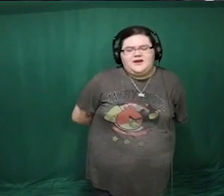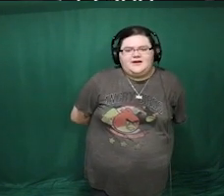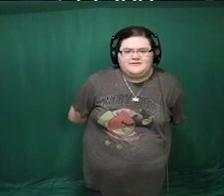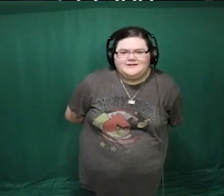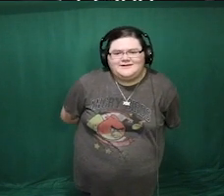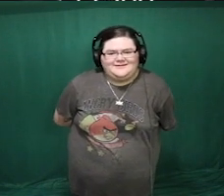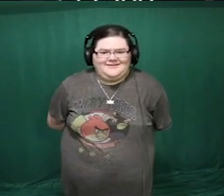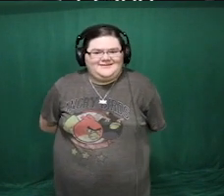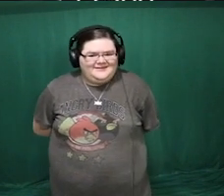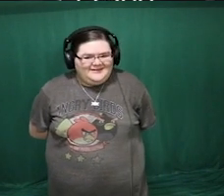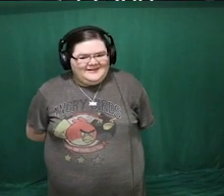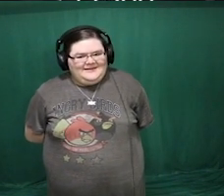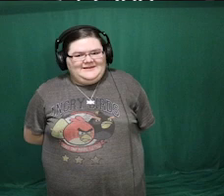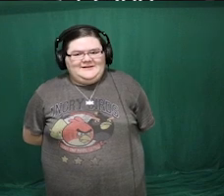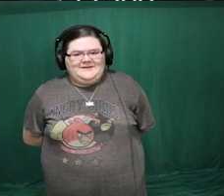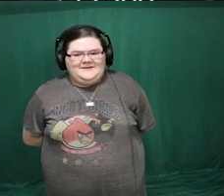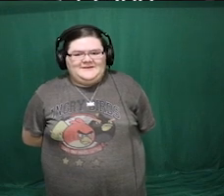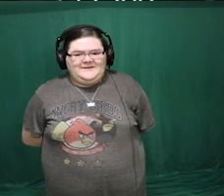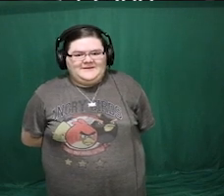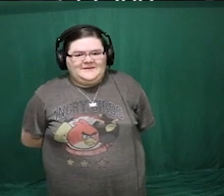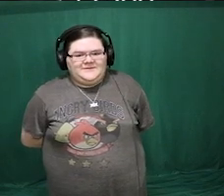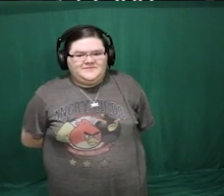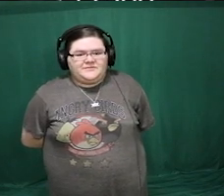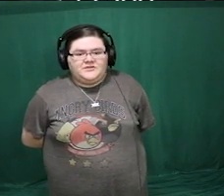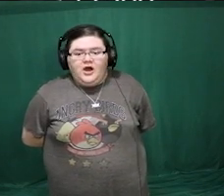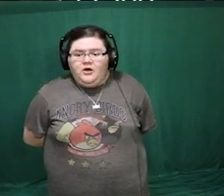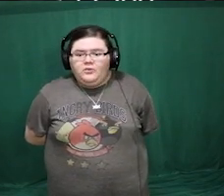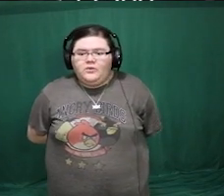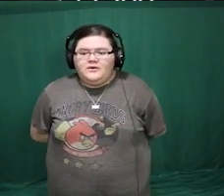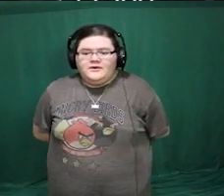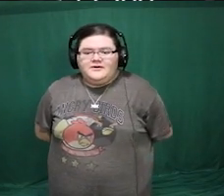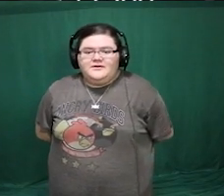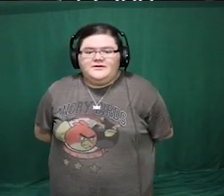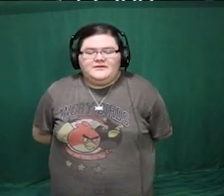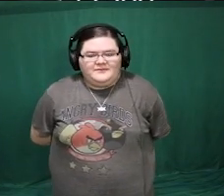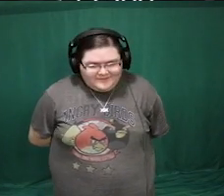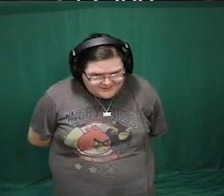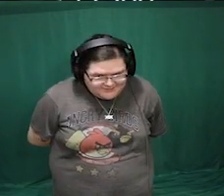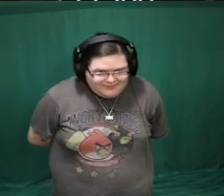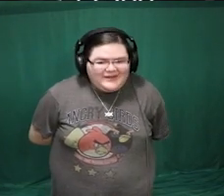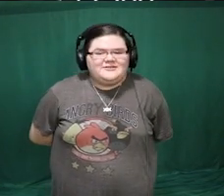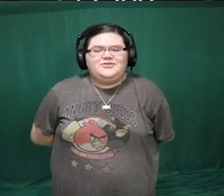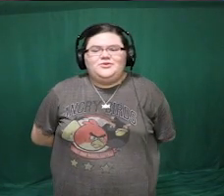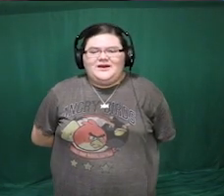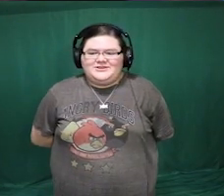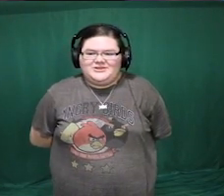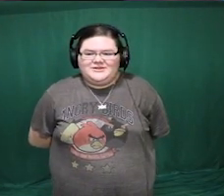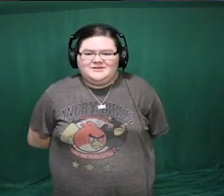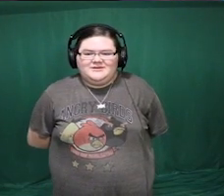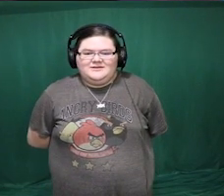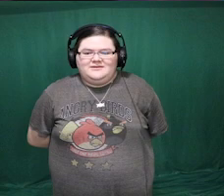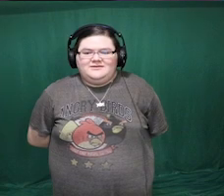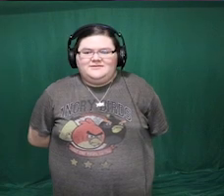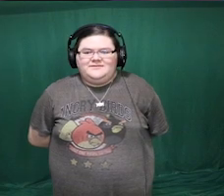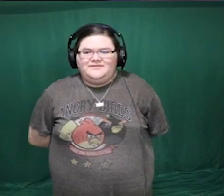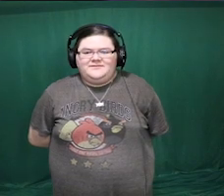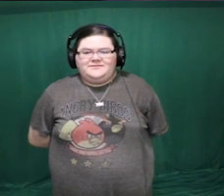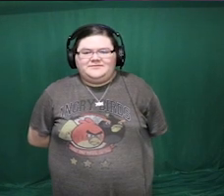for several. Yeah, I was like, I think you won now, no? Have you not won? No! Because Beth got the wedge. Oh, Ethan,